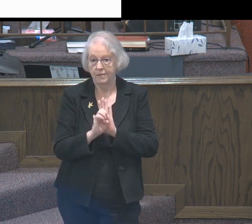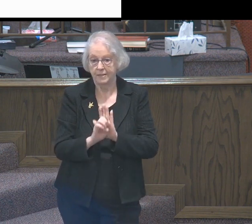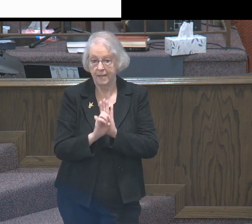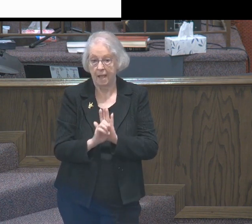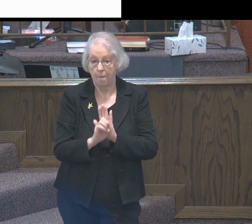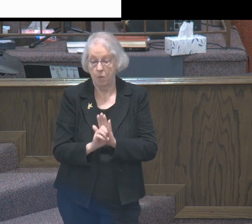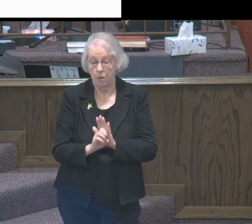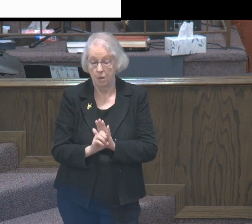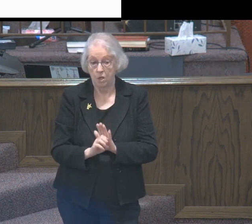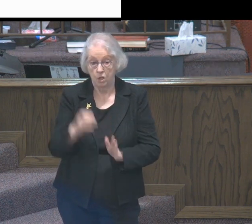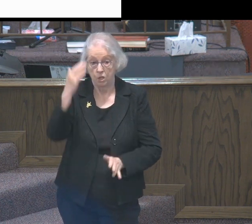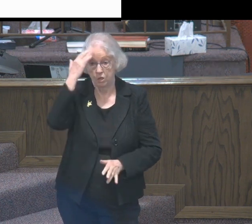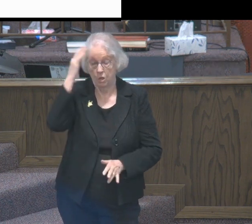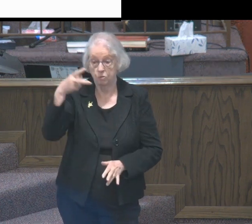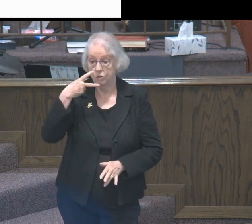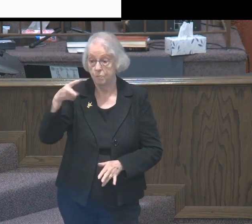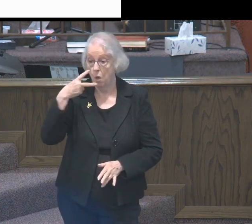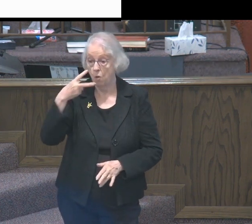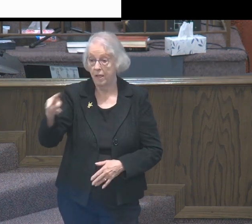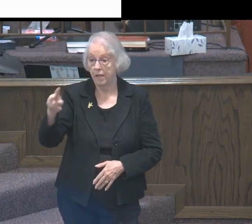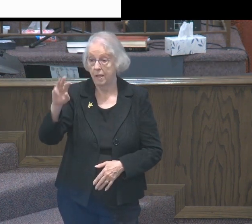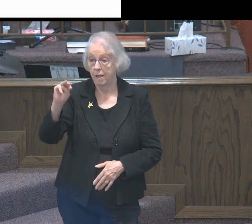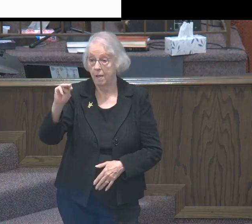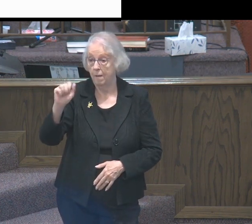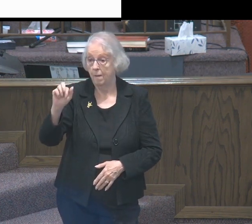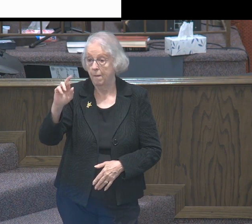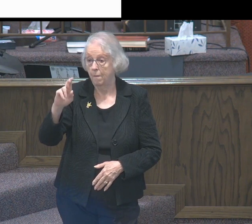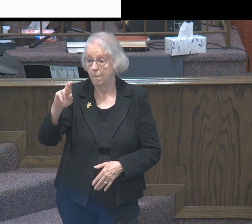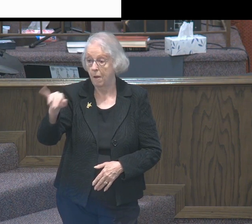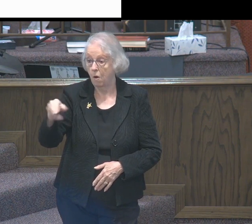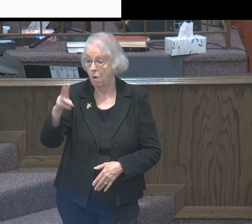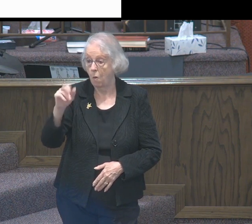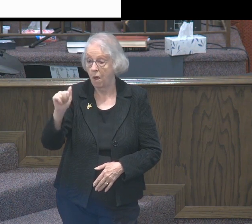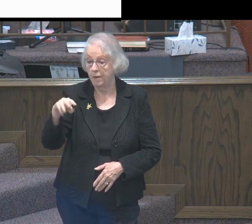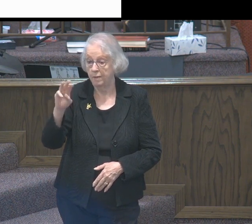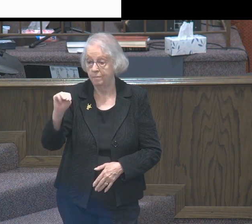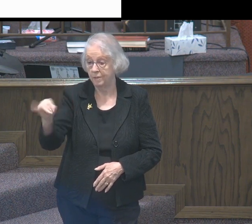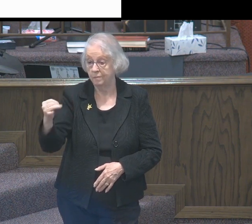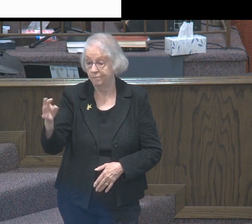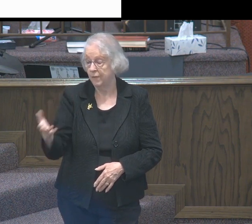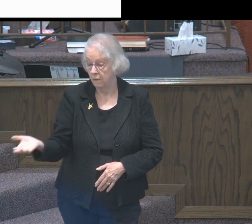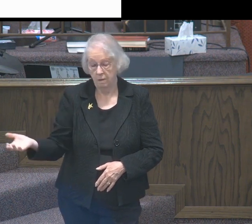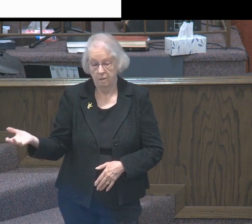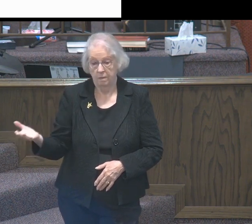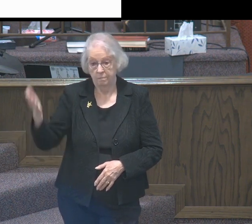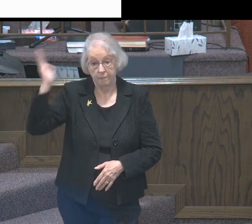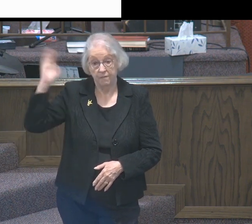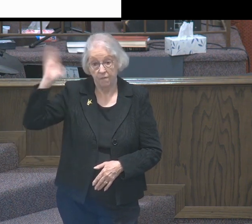What is it that we've always tried to do? Discount God's standards and raise